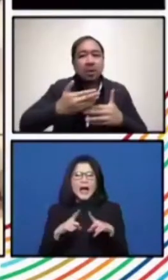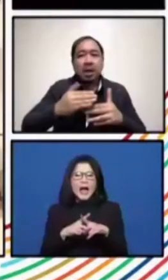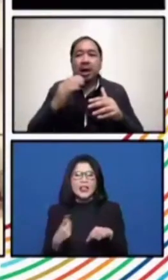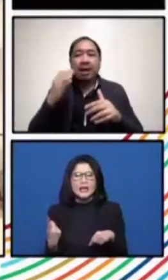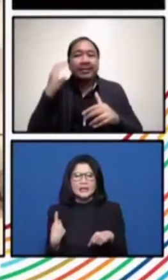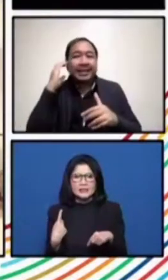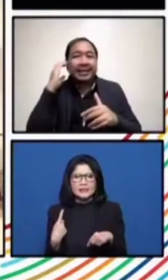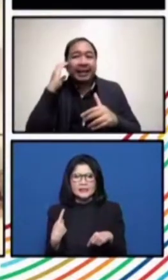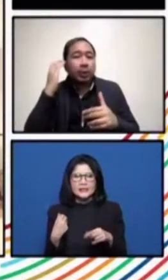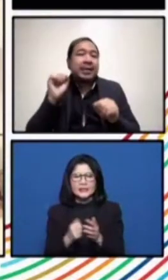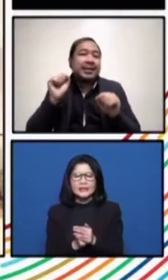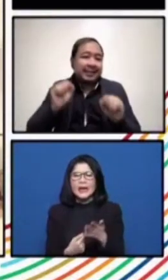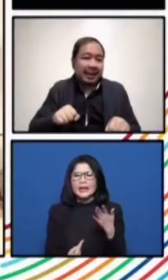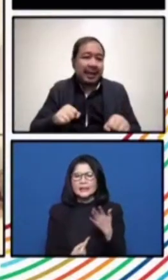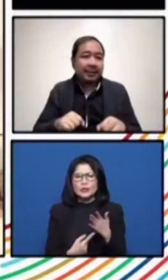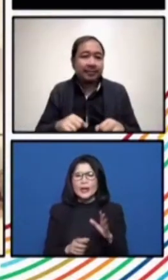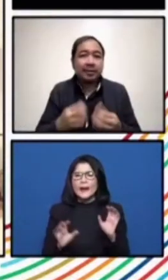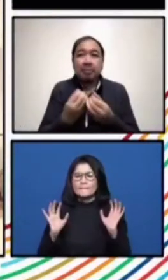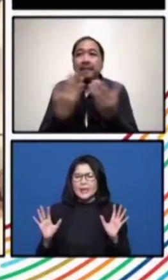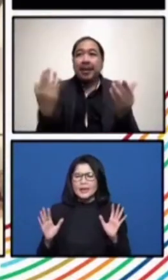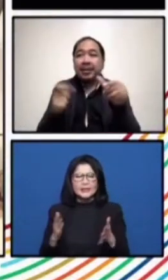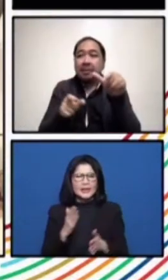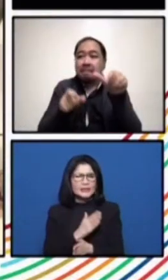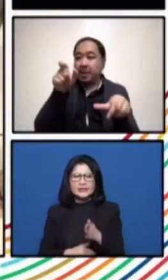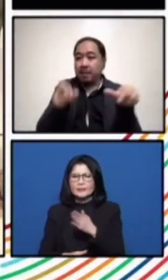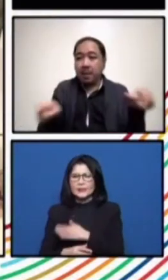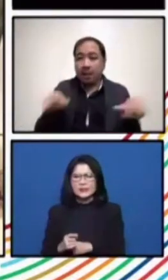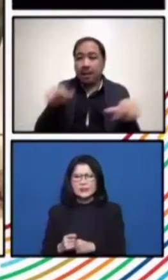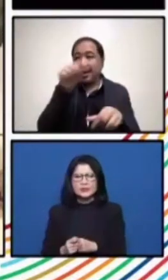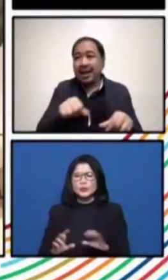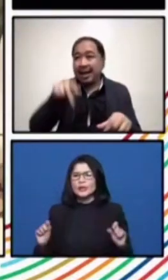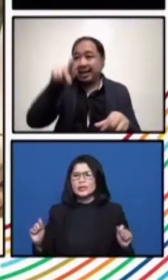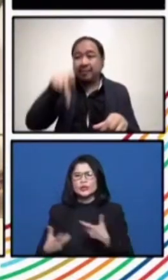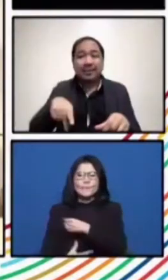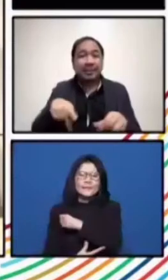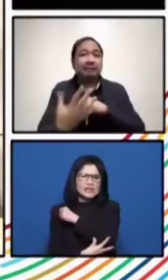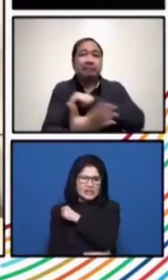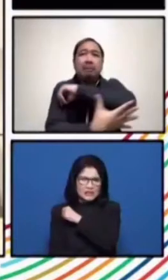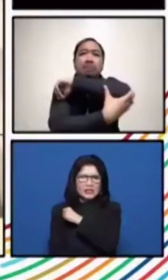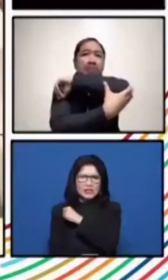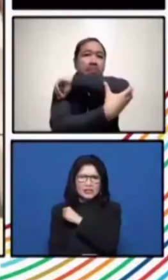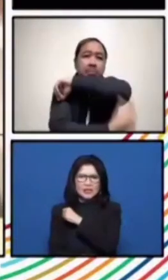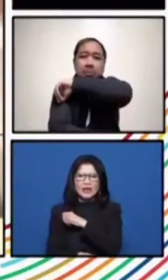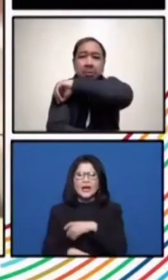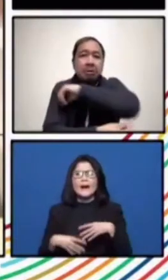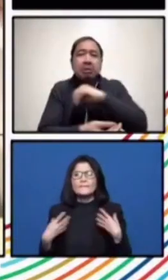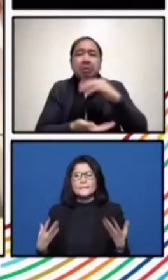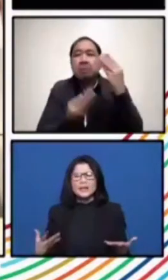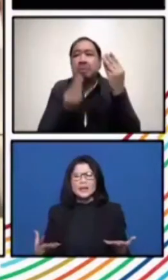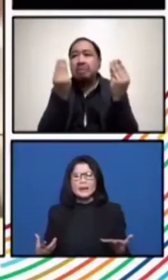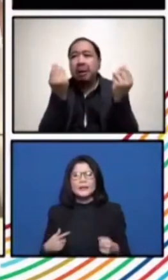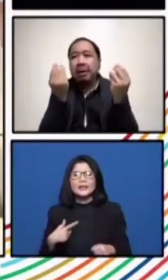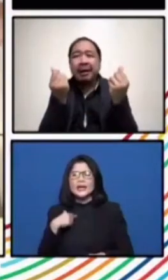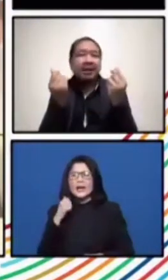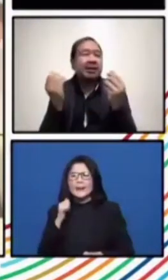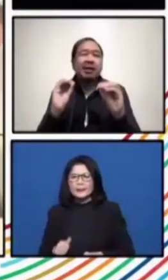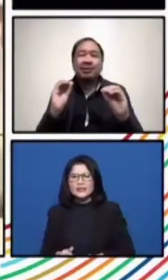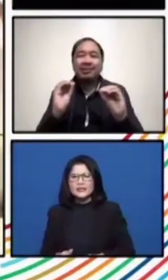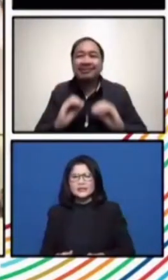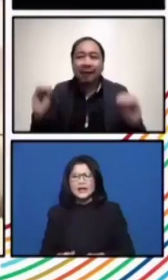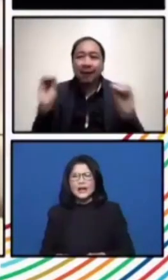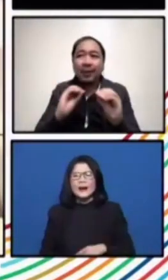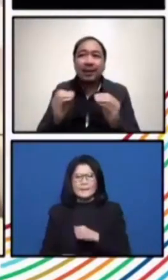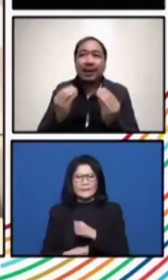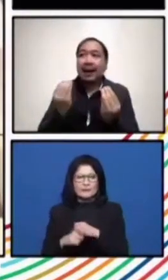disabilities in asia-pacific countries live in poverty how can they enjoy this with this technology if they cannot afford